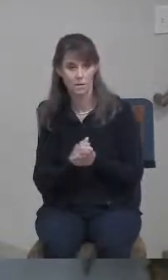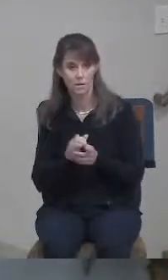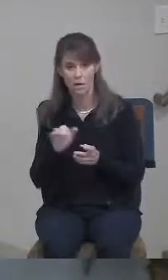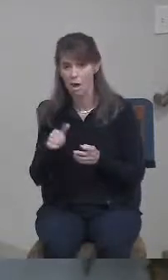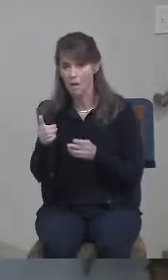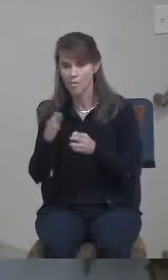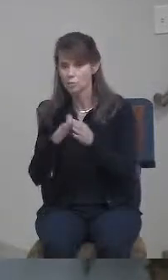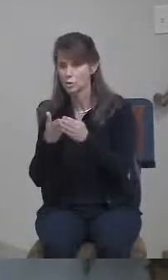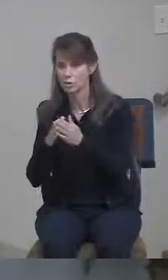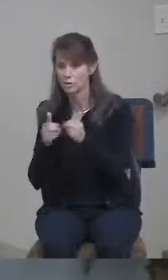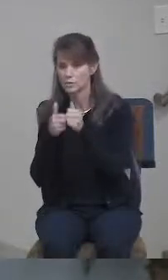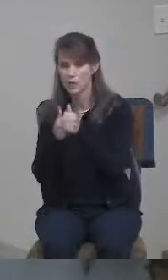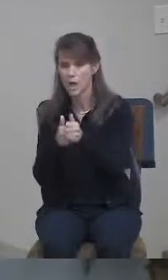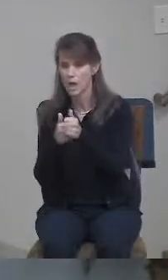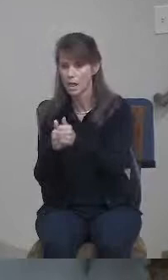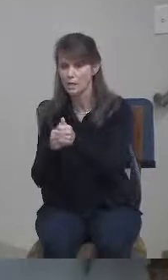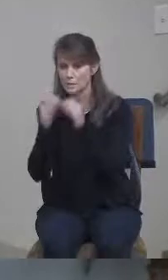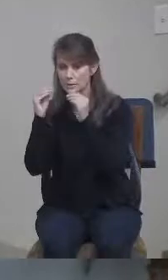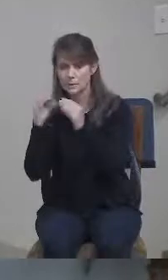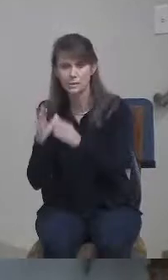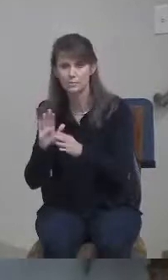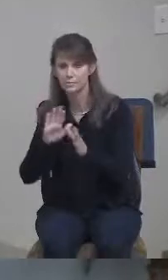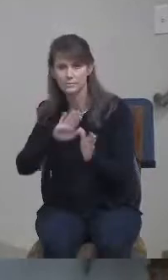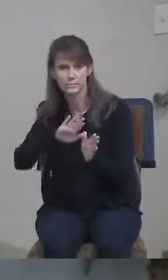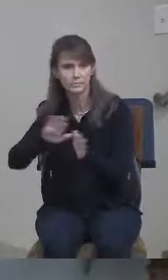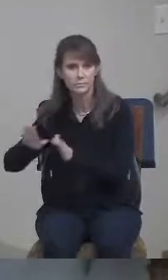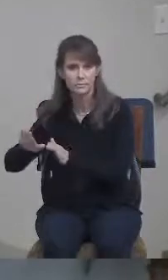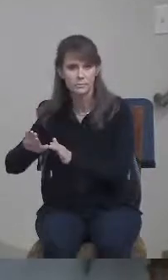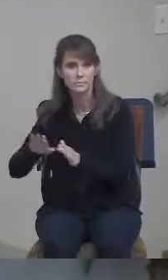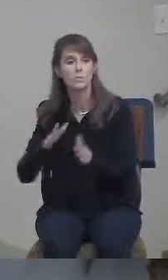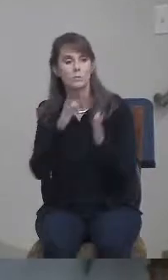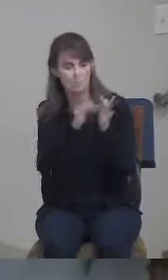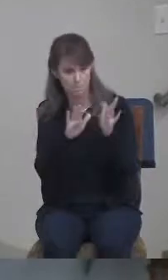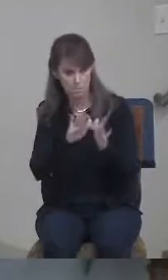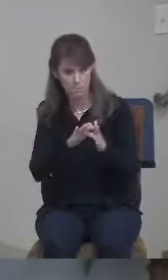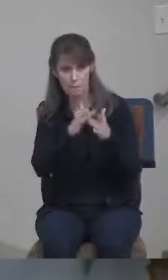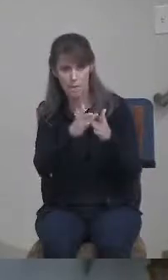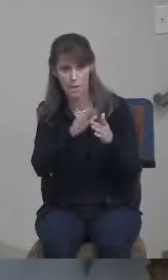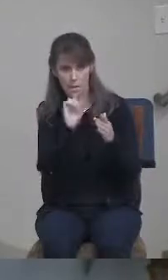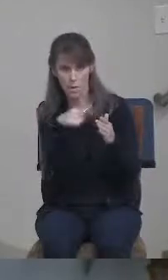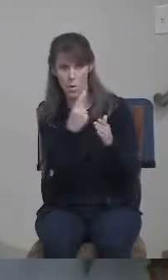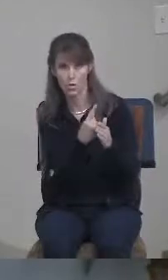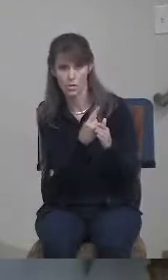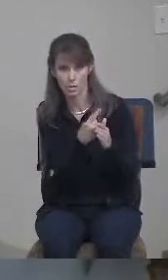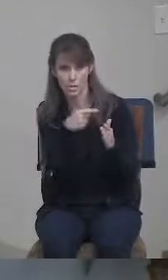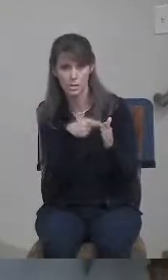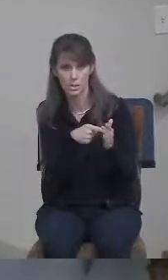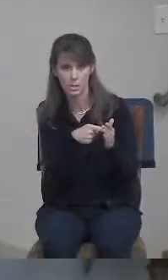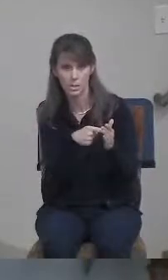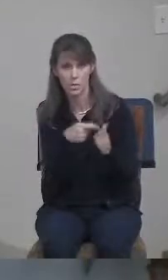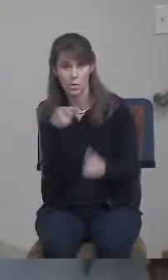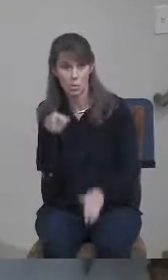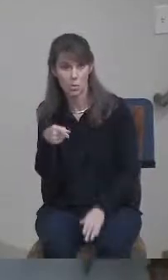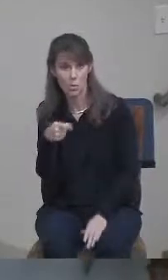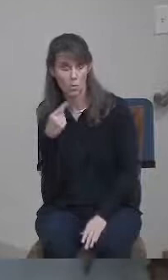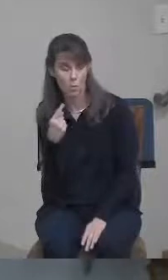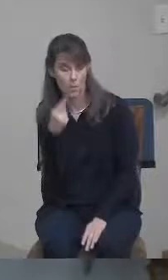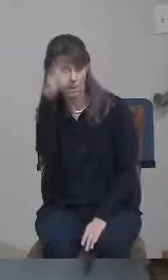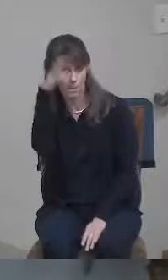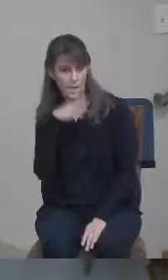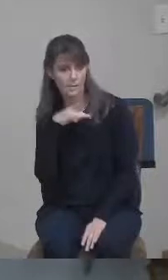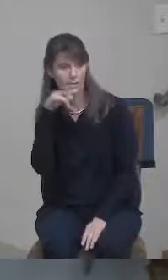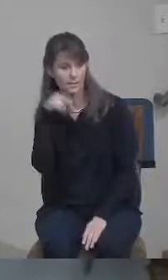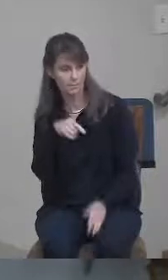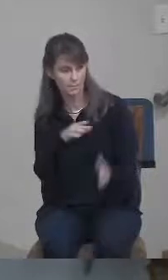alone. Rice Haggard stood up and said, "Brethren, this is a sufficient rule of faith and